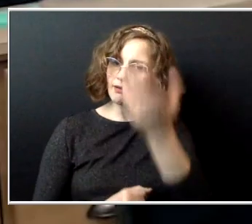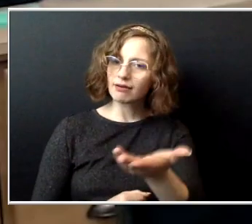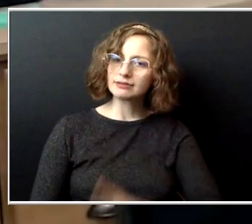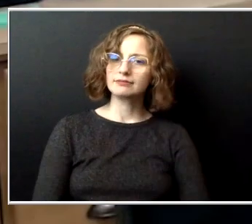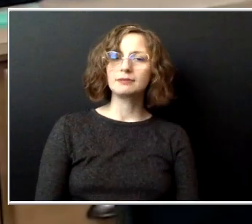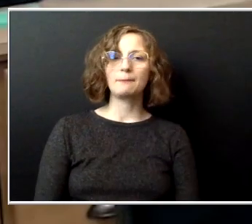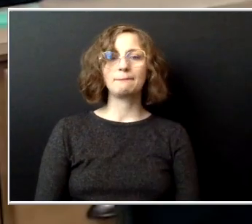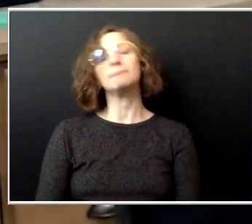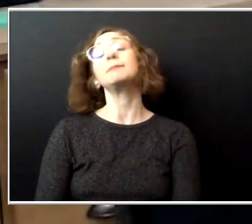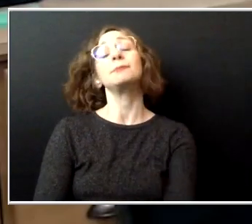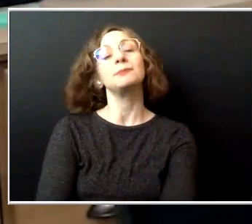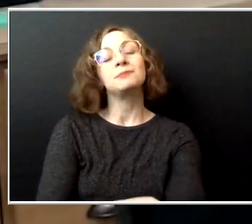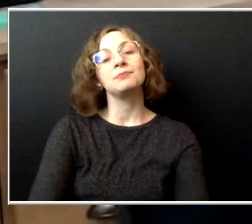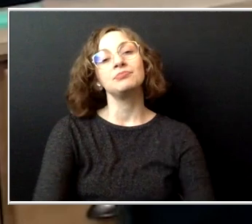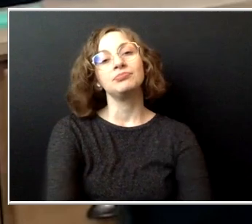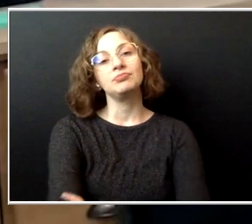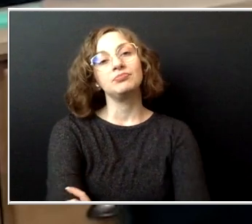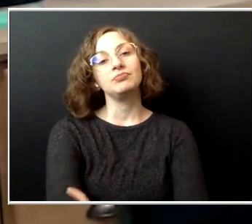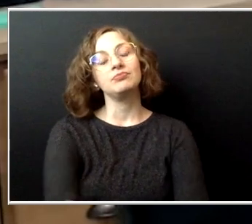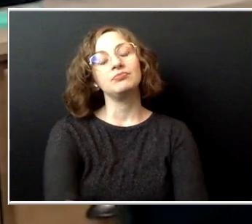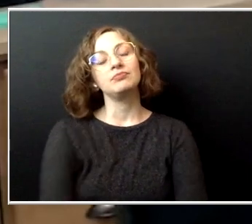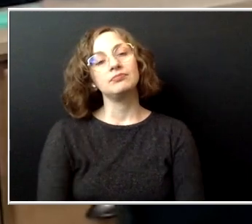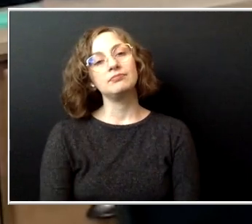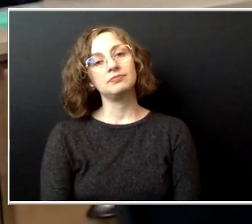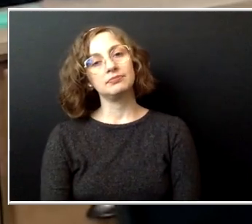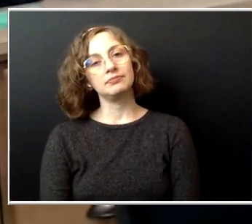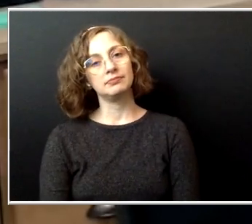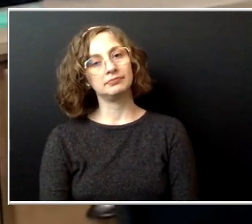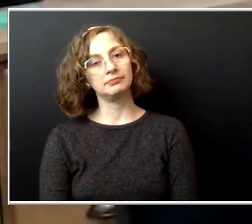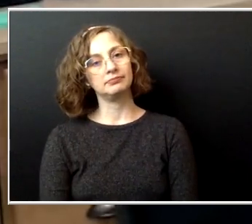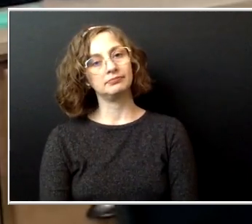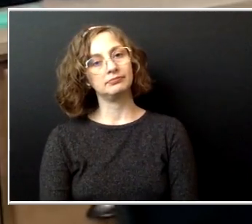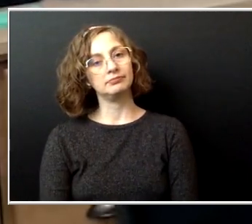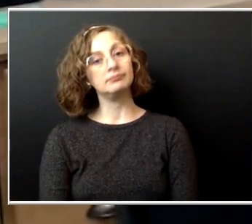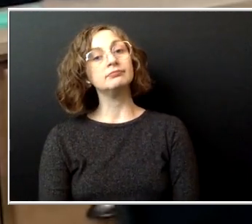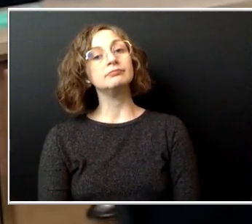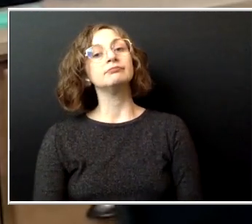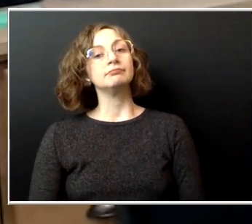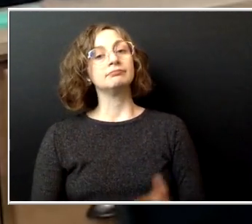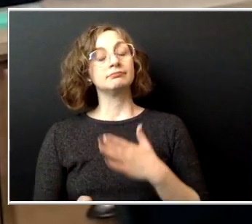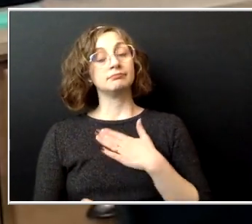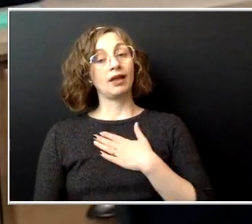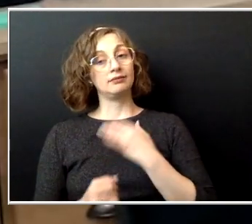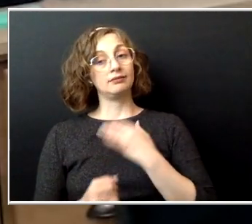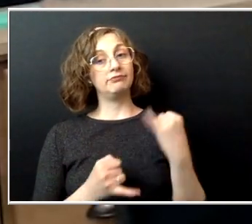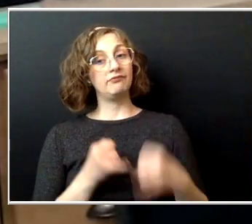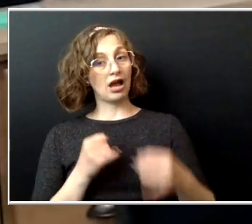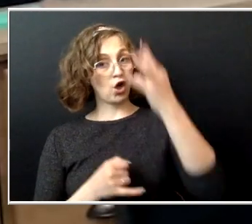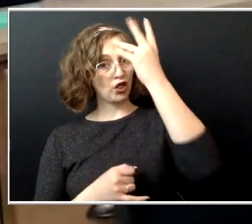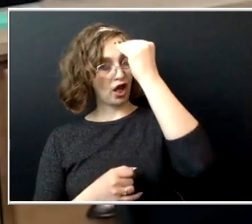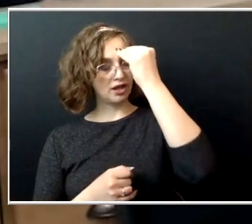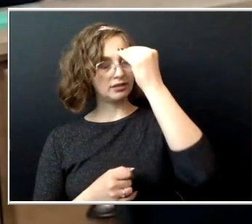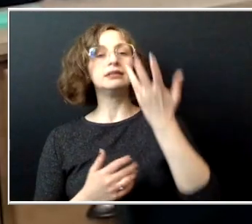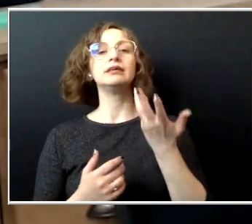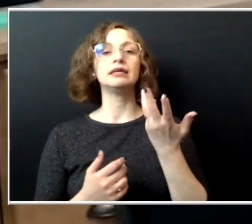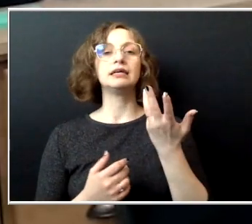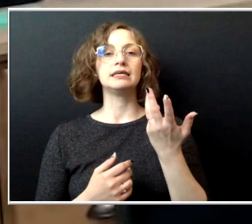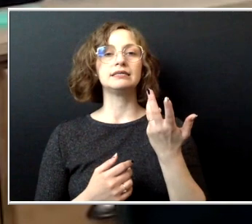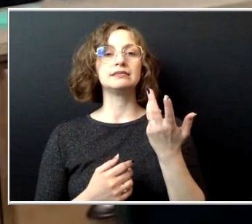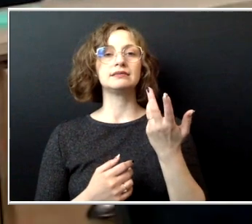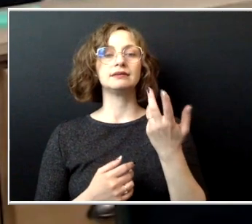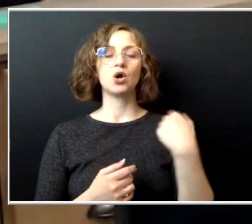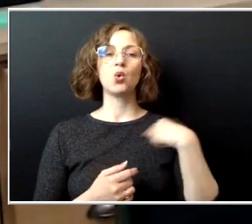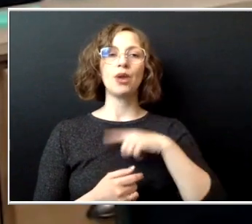I think that where I would like to leave it is that there has to be some incentive,